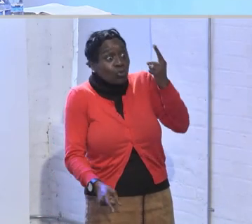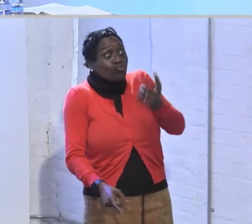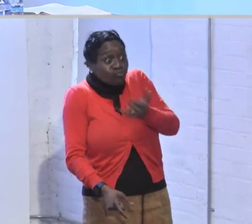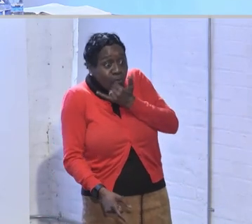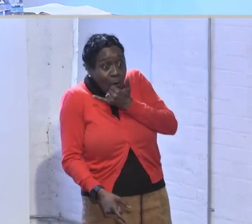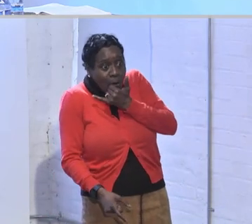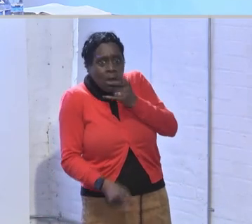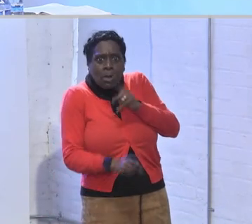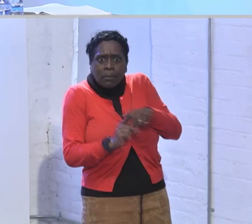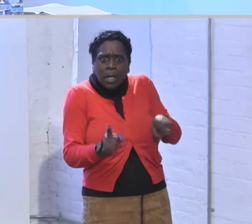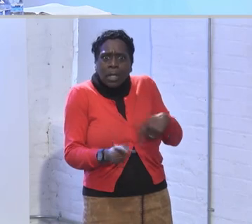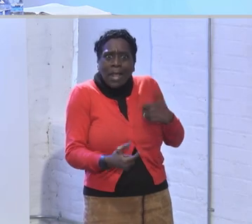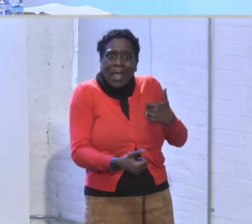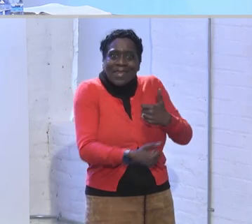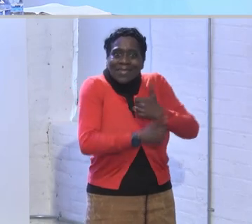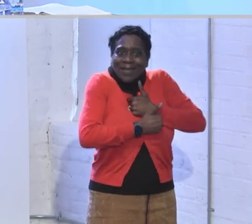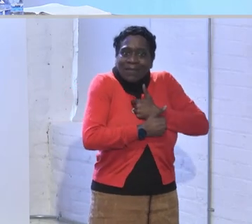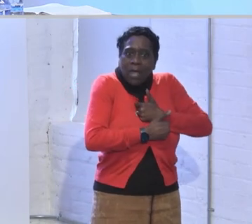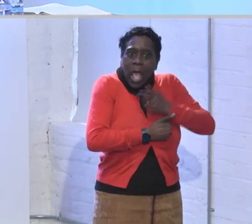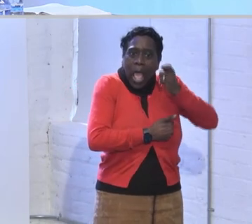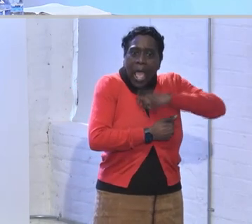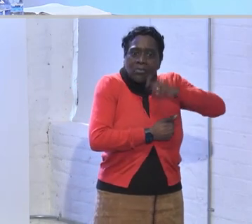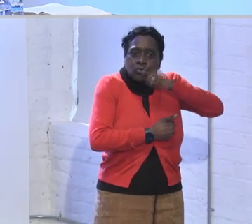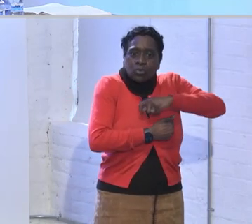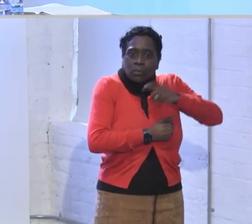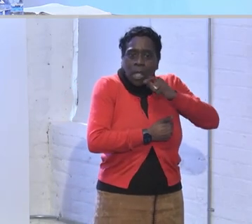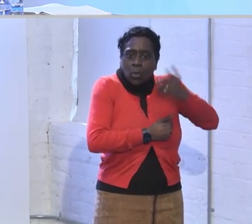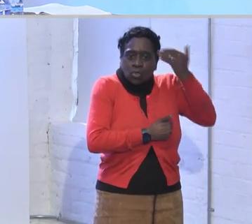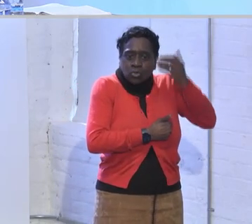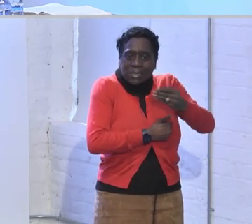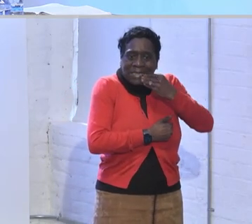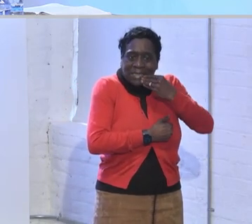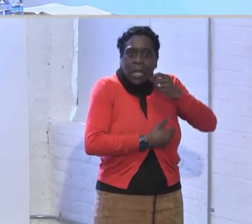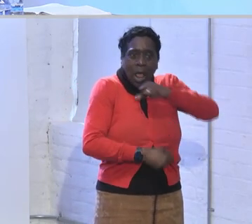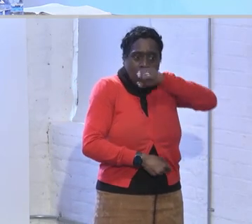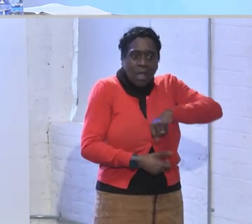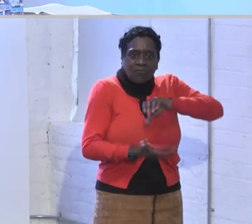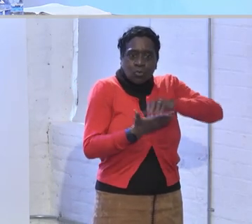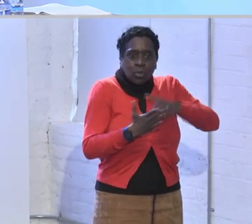what I love. So you know what I love? Ice cream. You know what I love? Cookies.